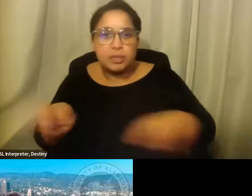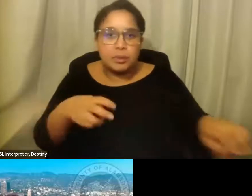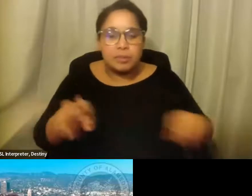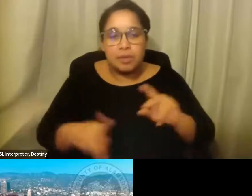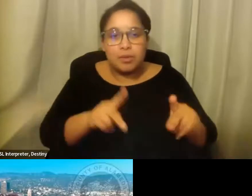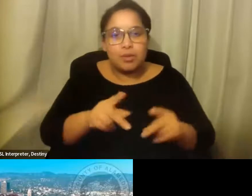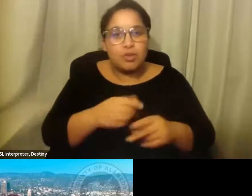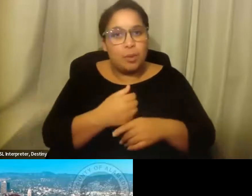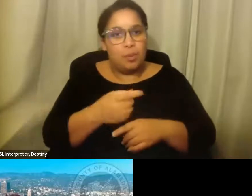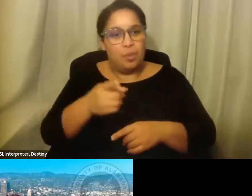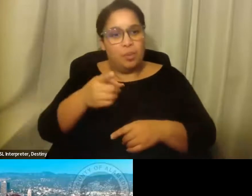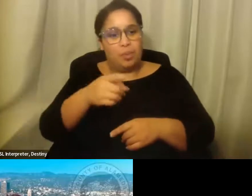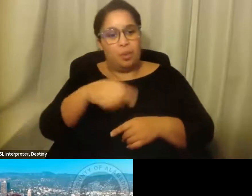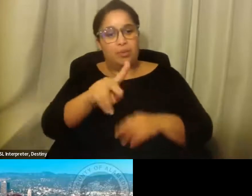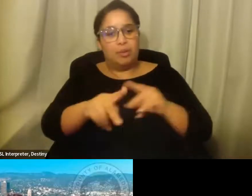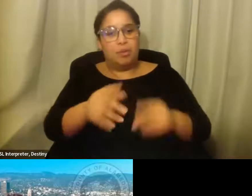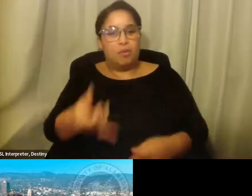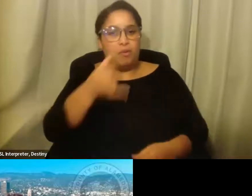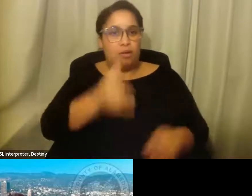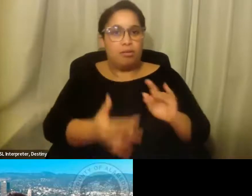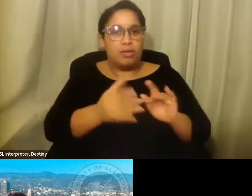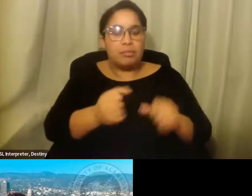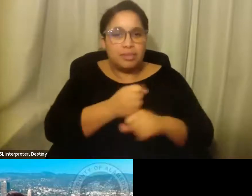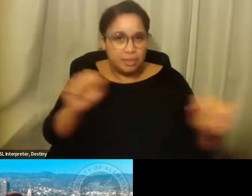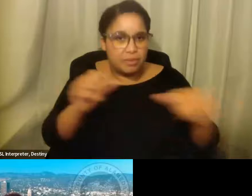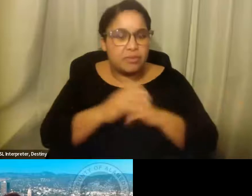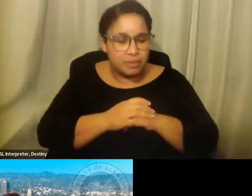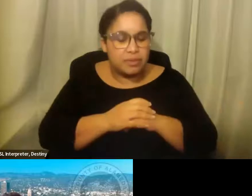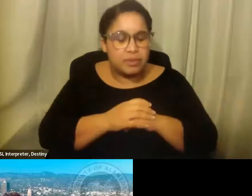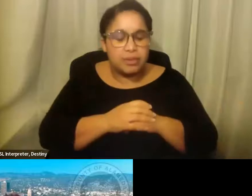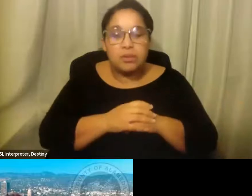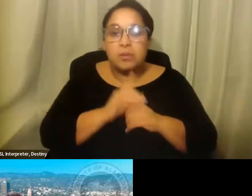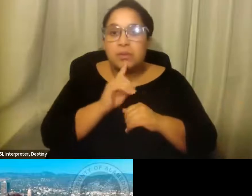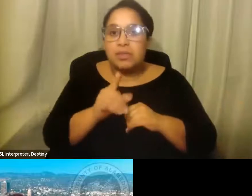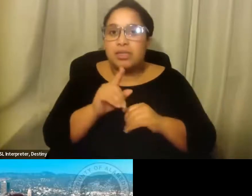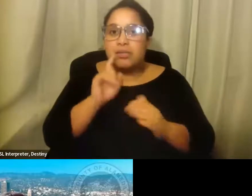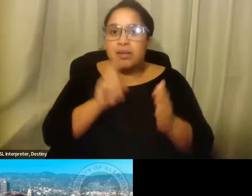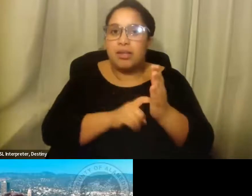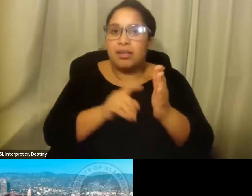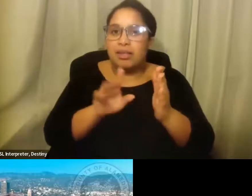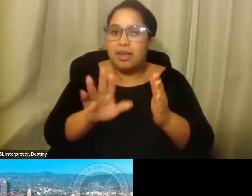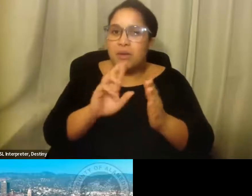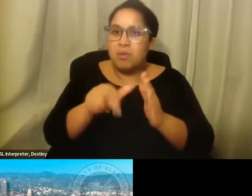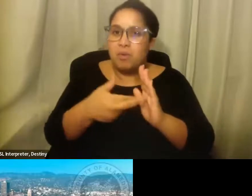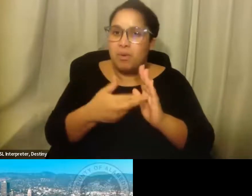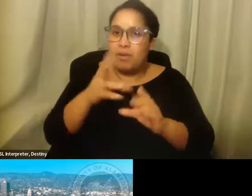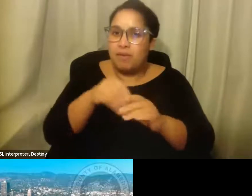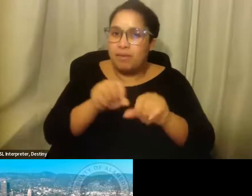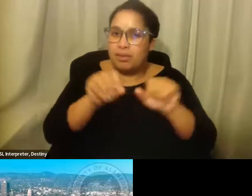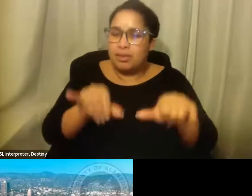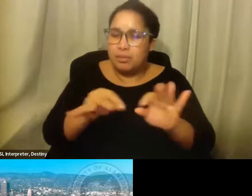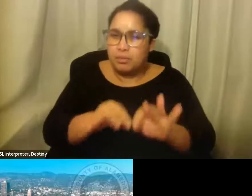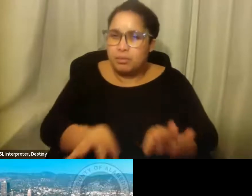so it's exciting to recognize the very important role that they have in our system.